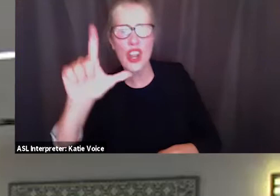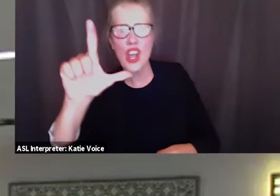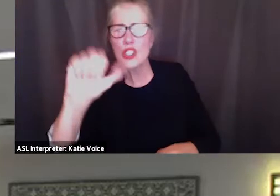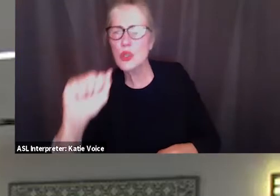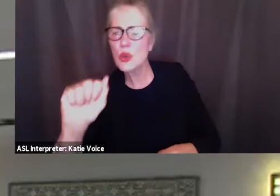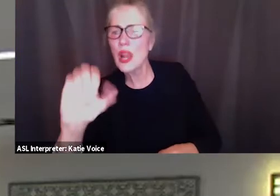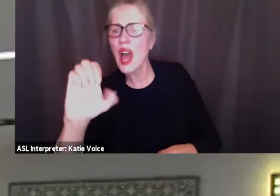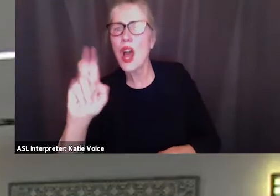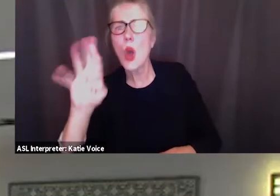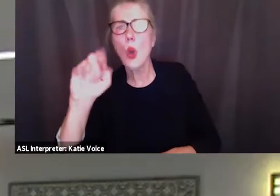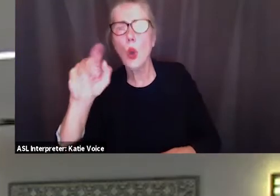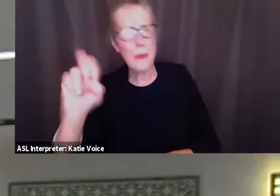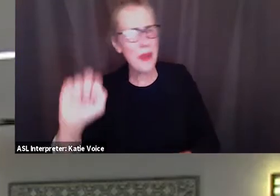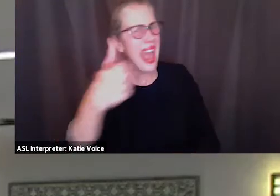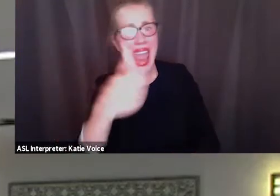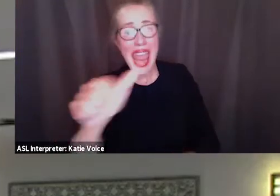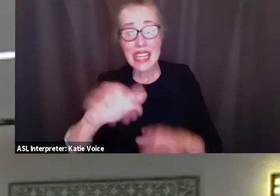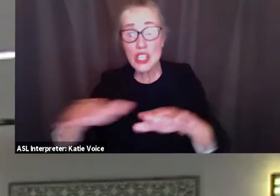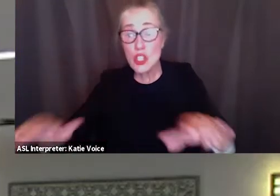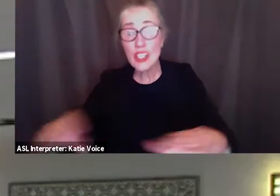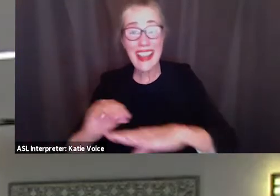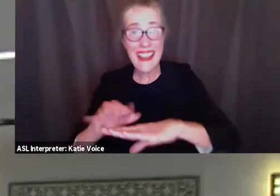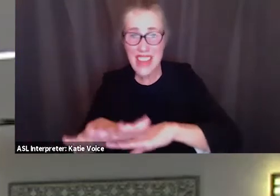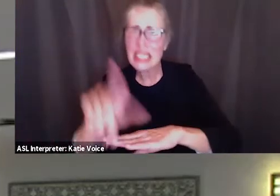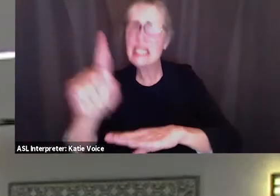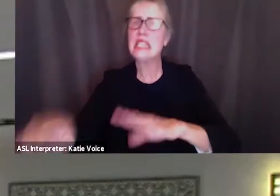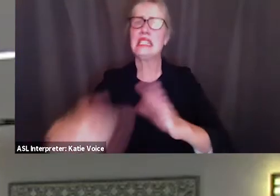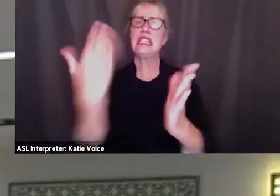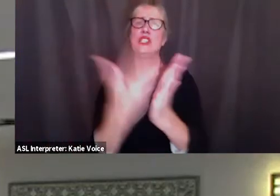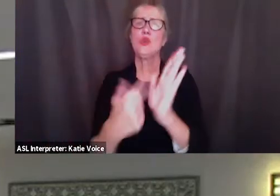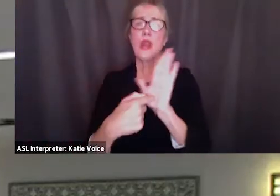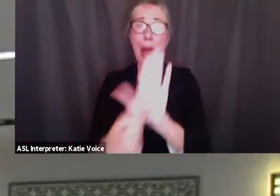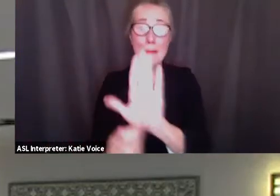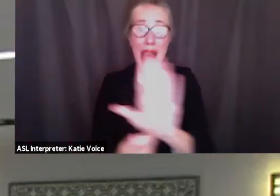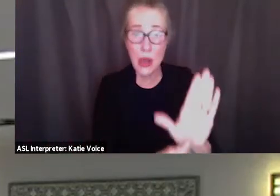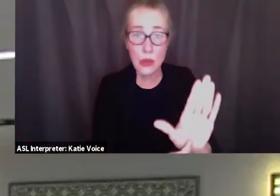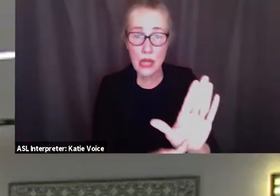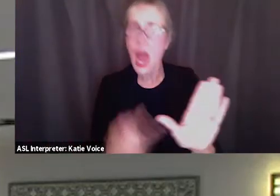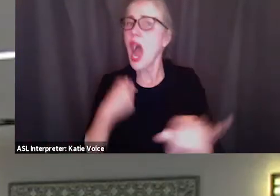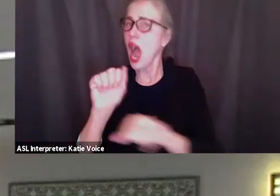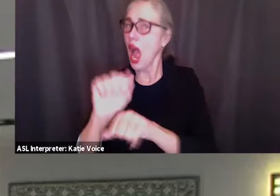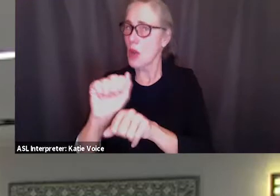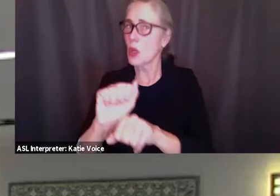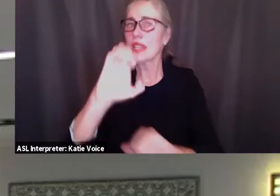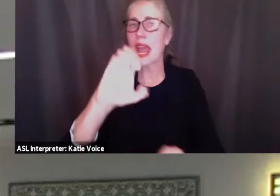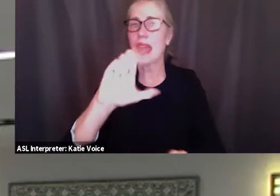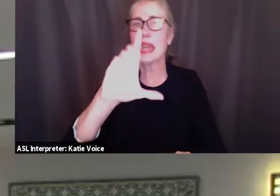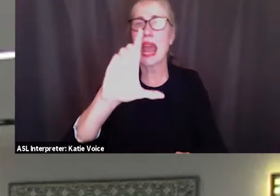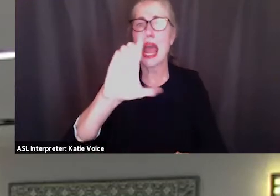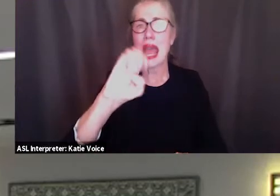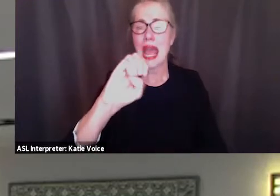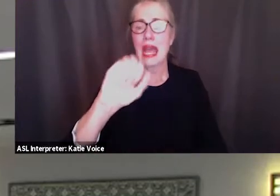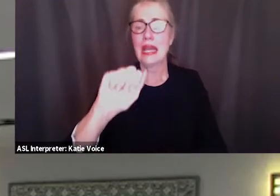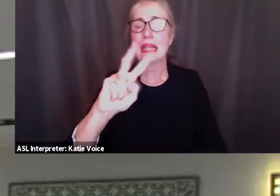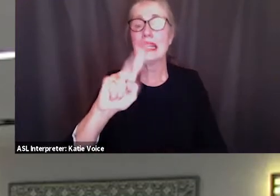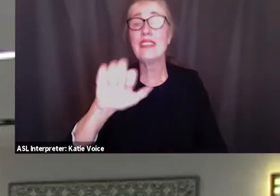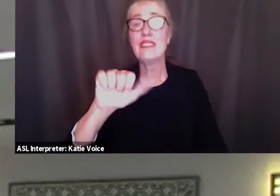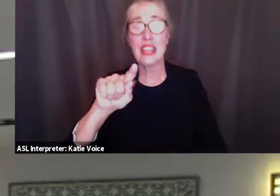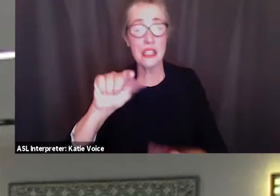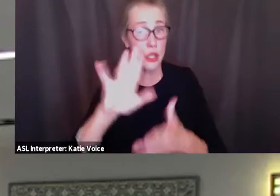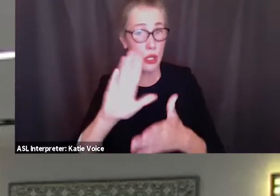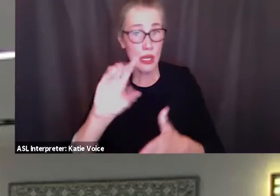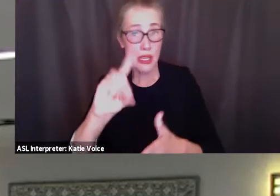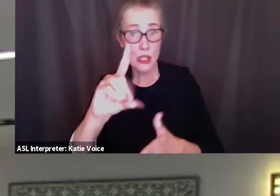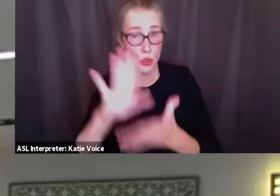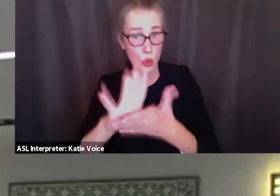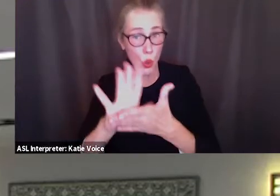affected sexually or anything else, those need to come out too. You know, I worked at Cleveland School, and you know what the union president told me last year? She said,